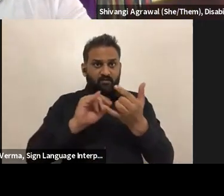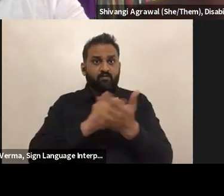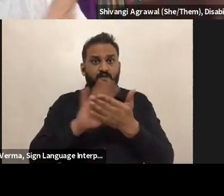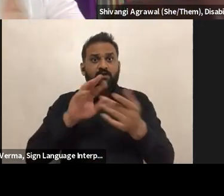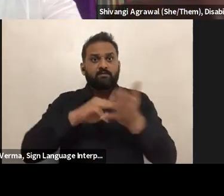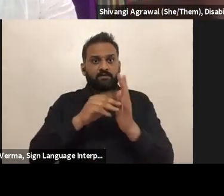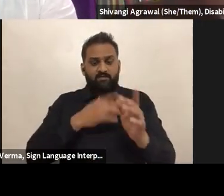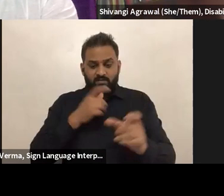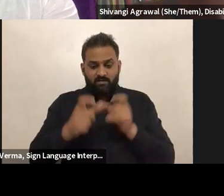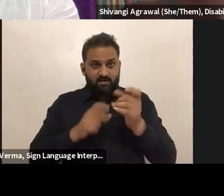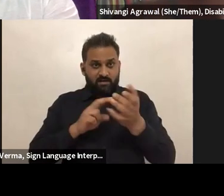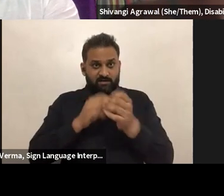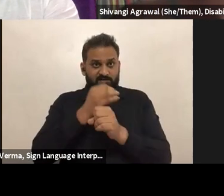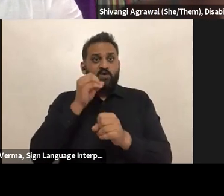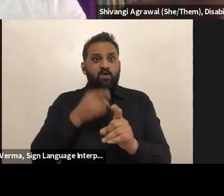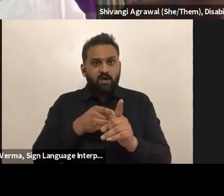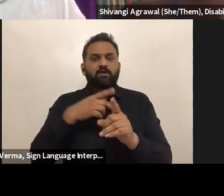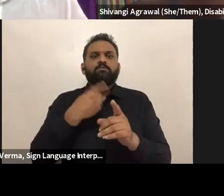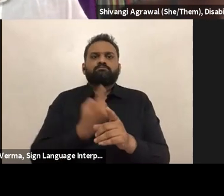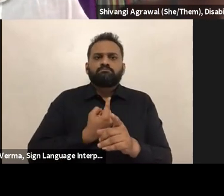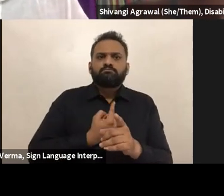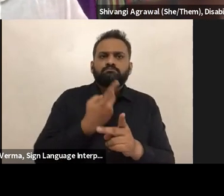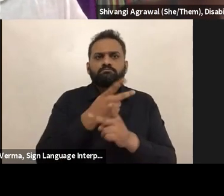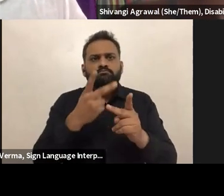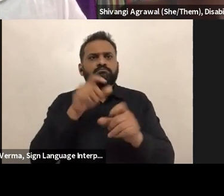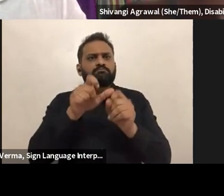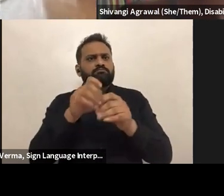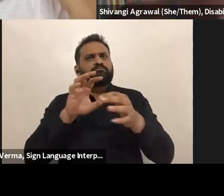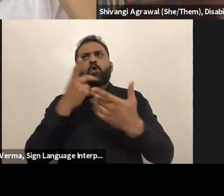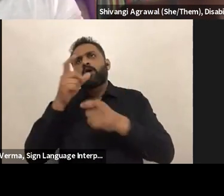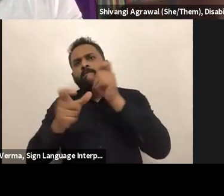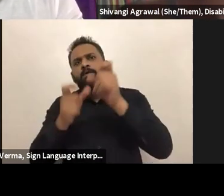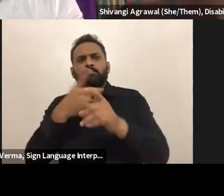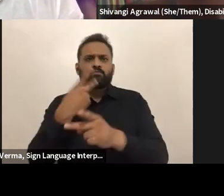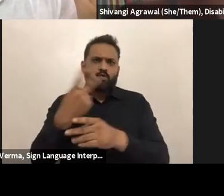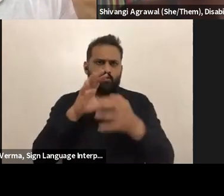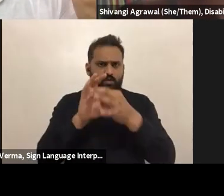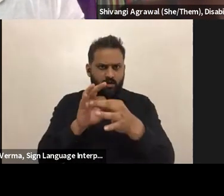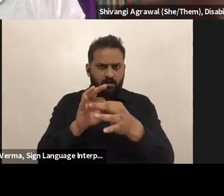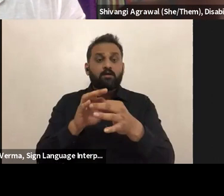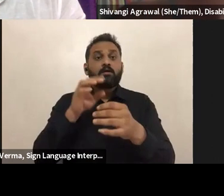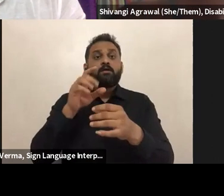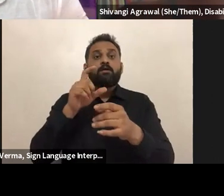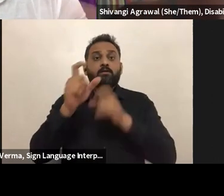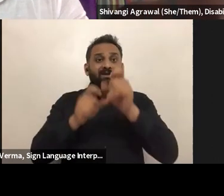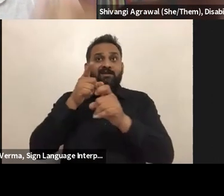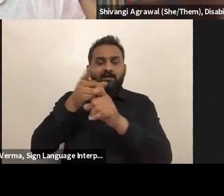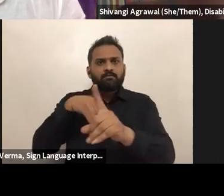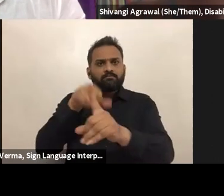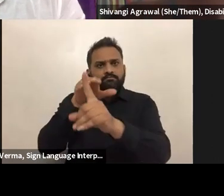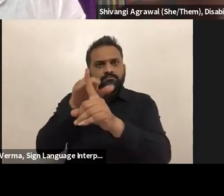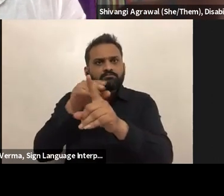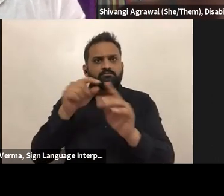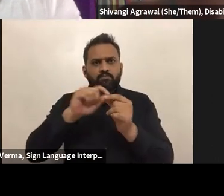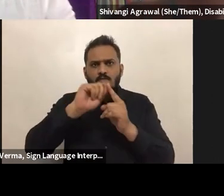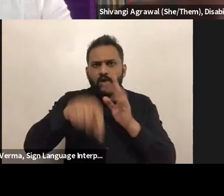both LGBTIQ plus individuals as well as corporates. Corporates into sensitizing them, into writing the inclusive policies, etc., into their